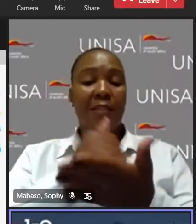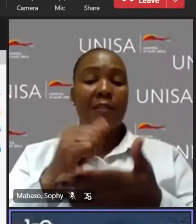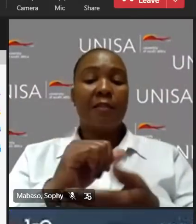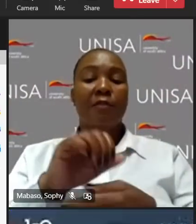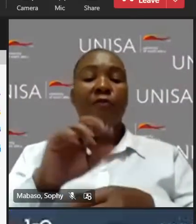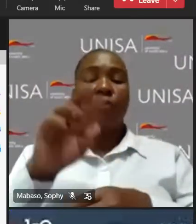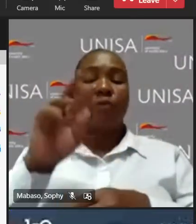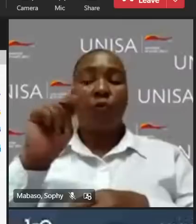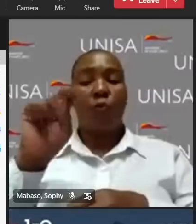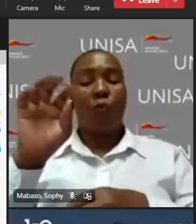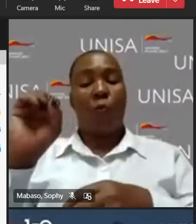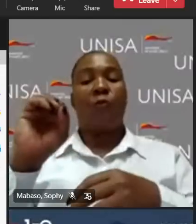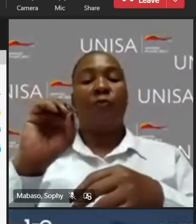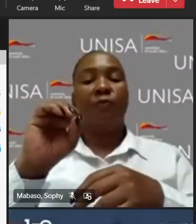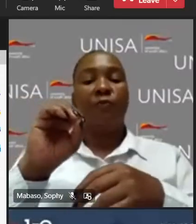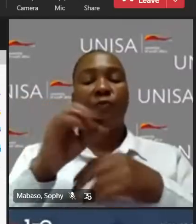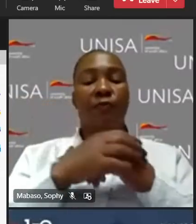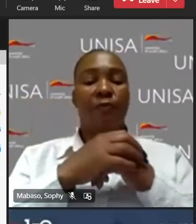no.